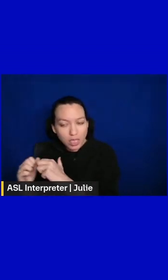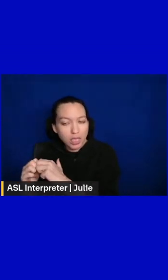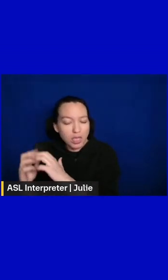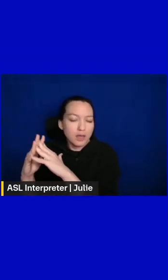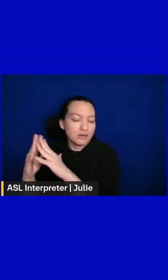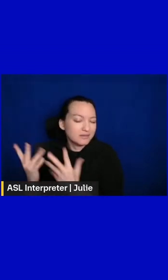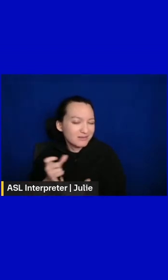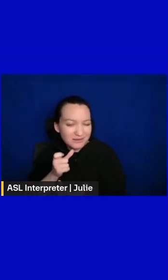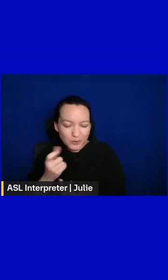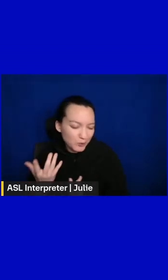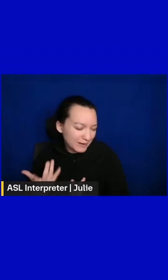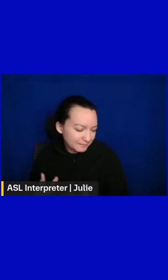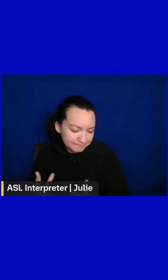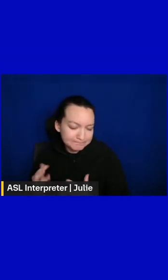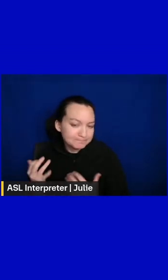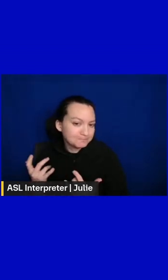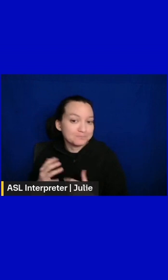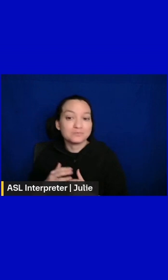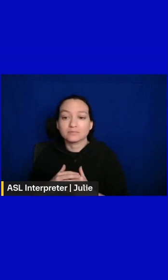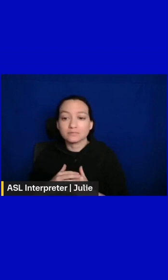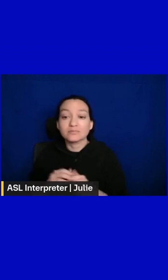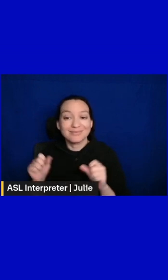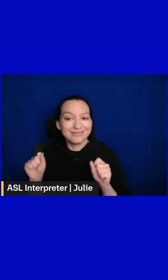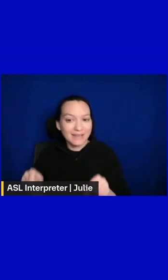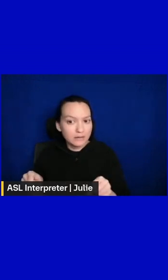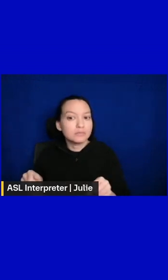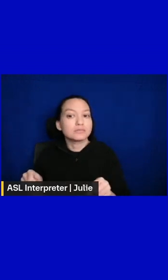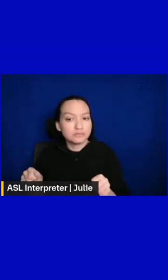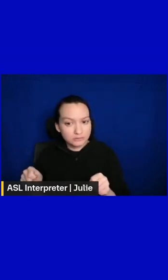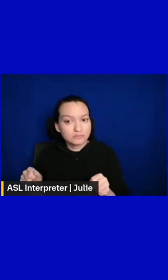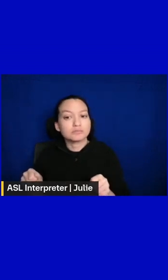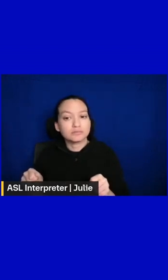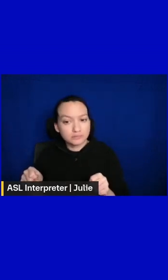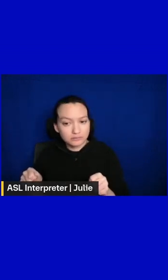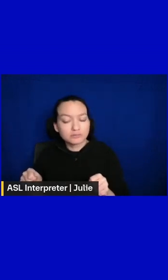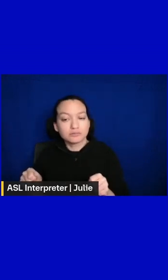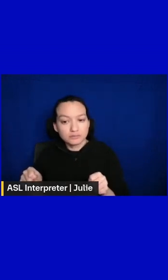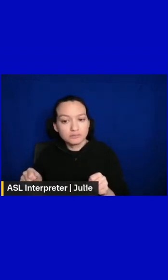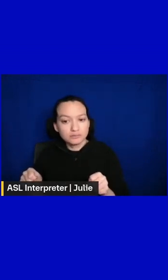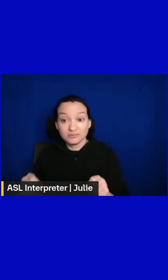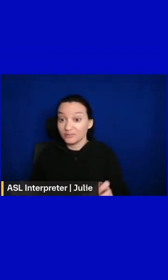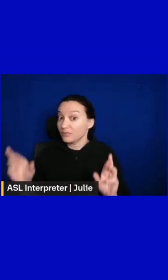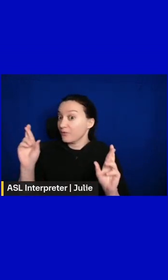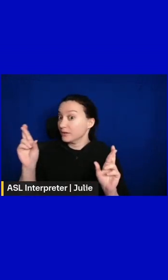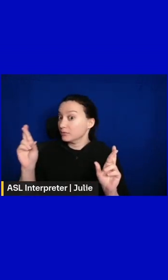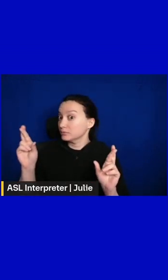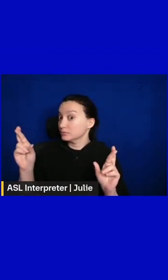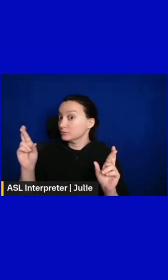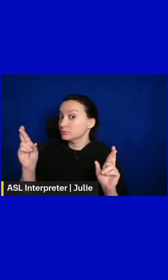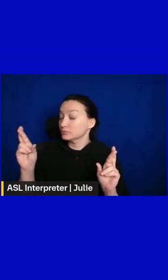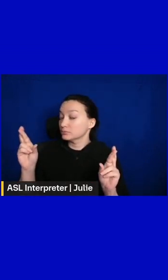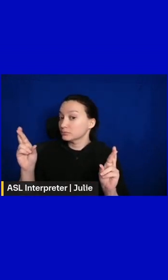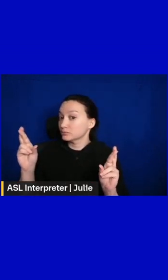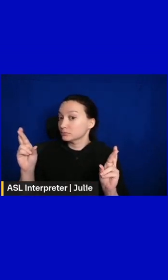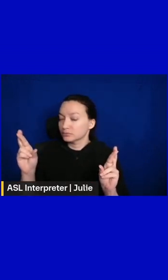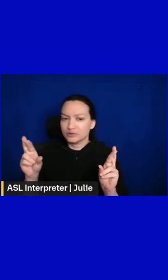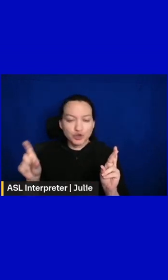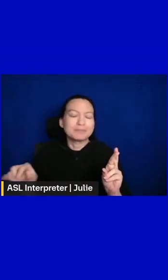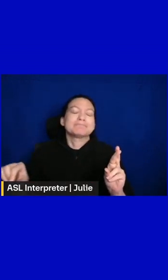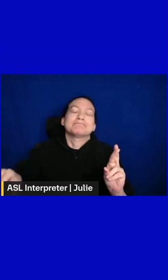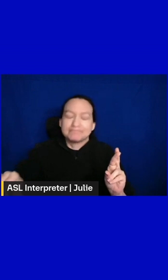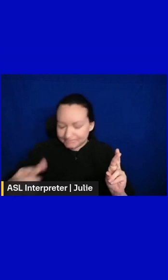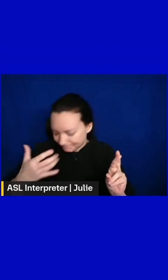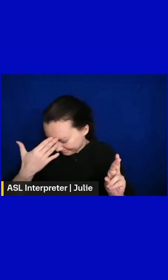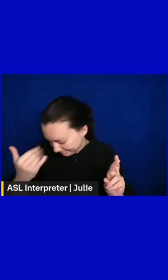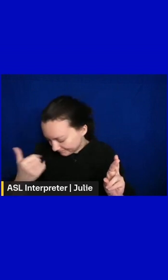up. And so we're able to do those together. Hopefully this should have been, oh yeah, actually I was